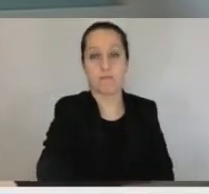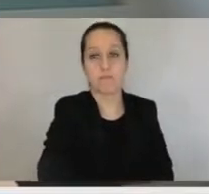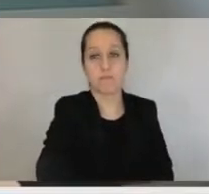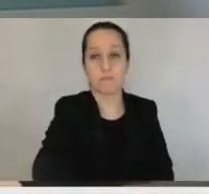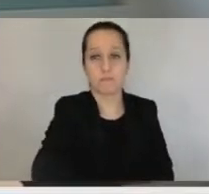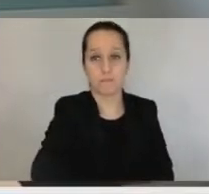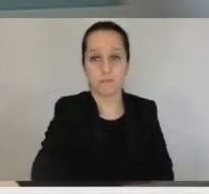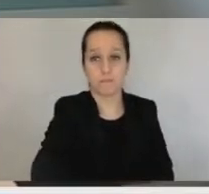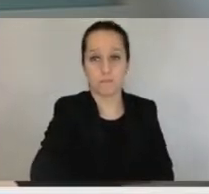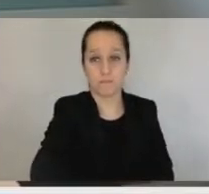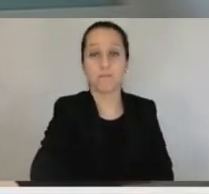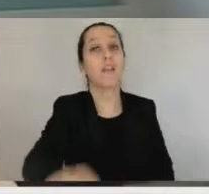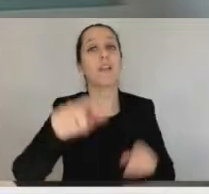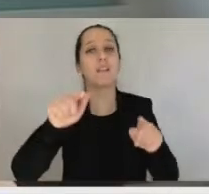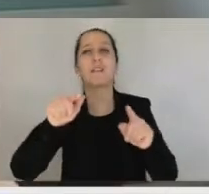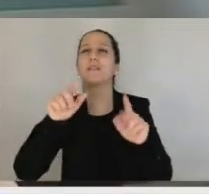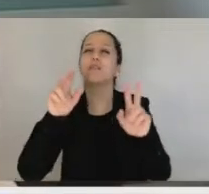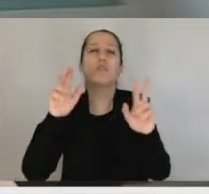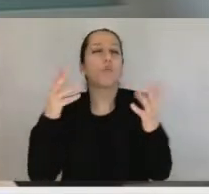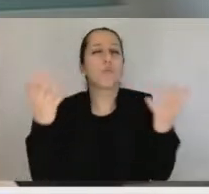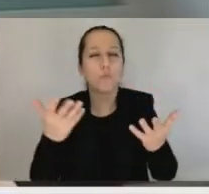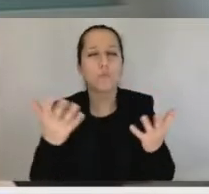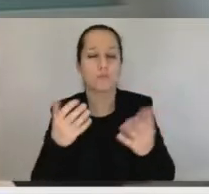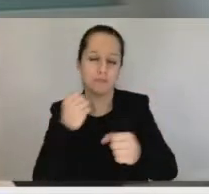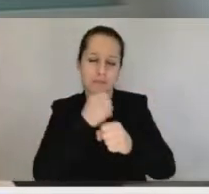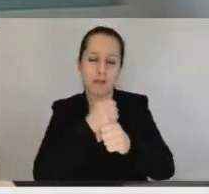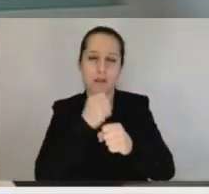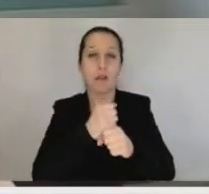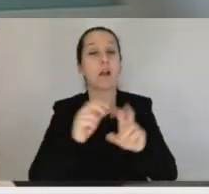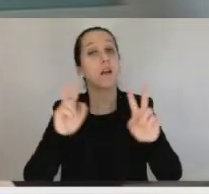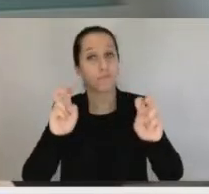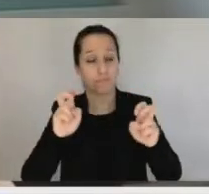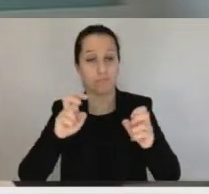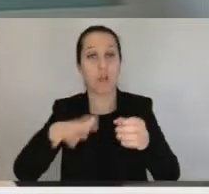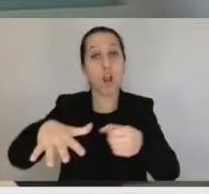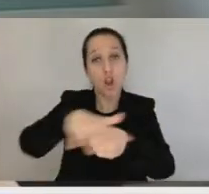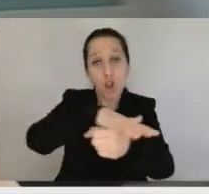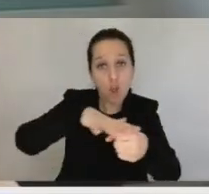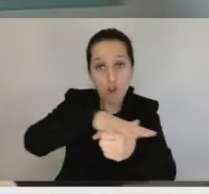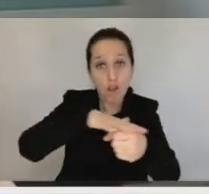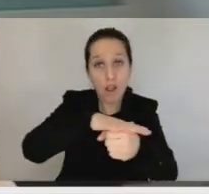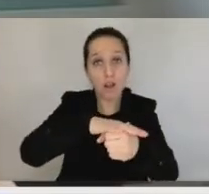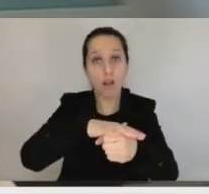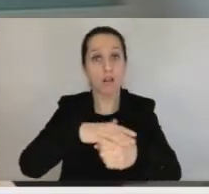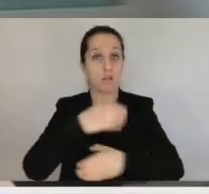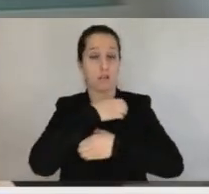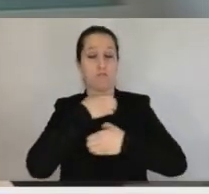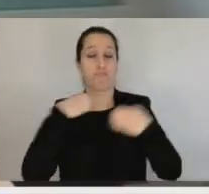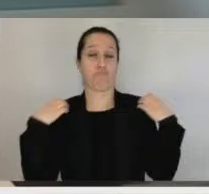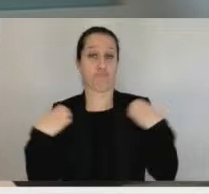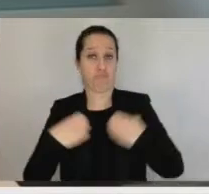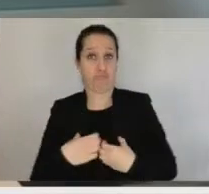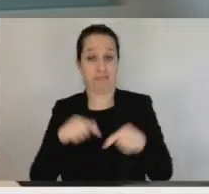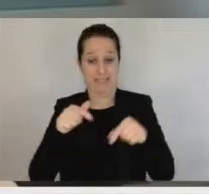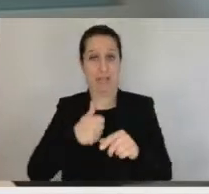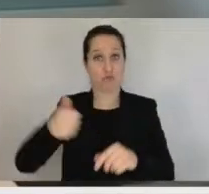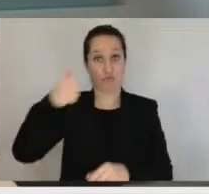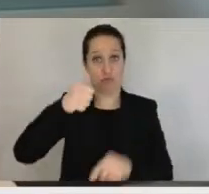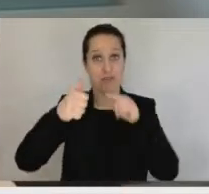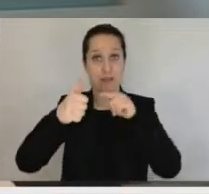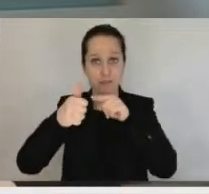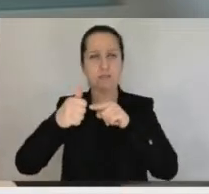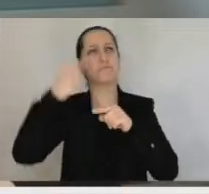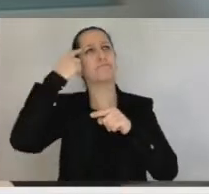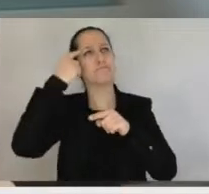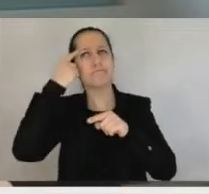authorities, not just public health or the health and care system. In Coventry, it